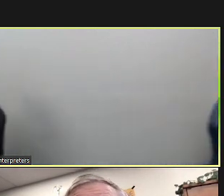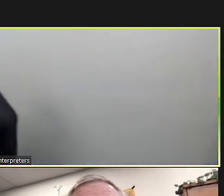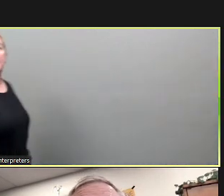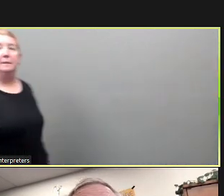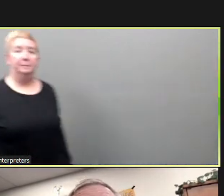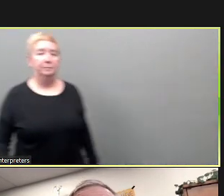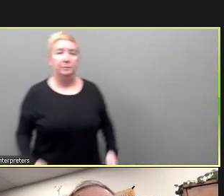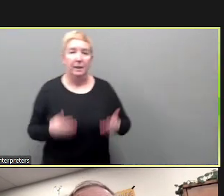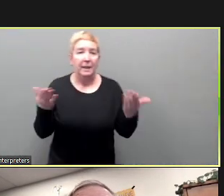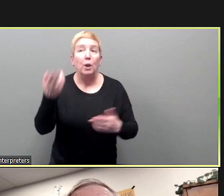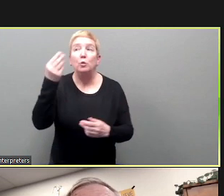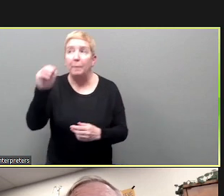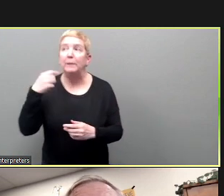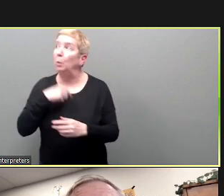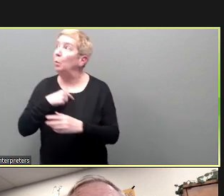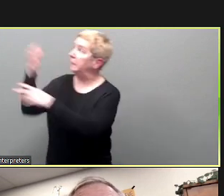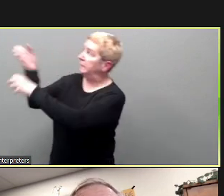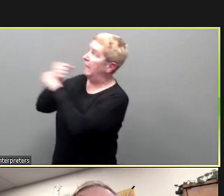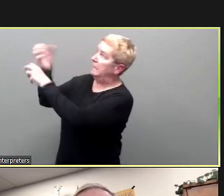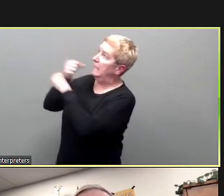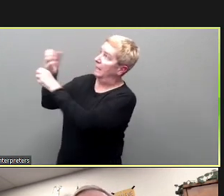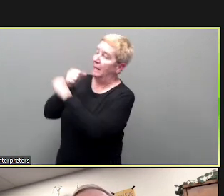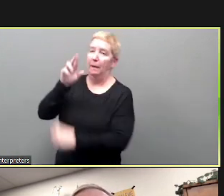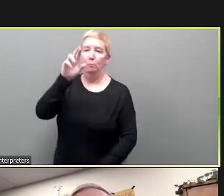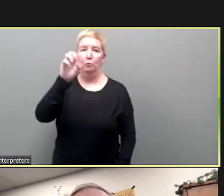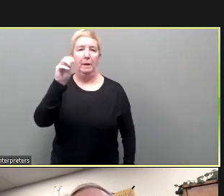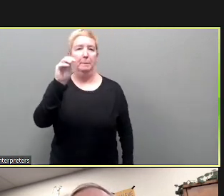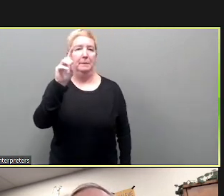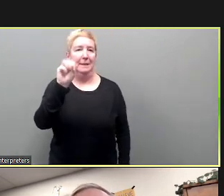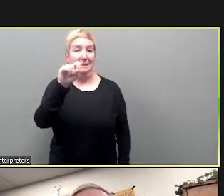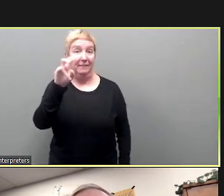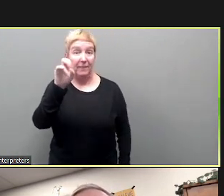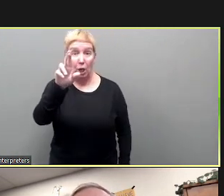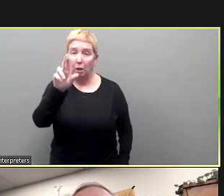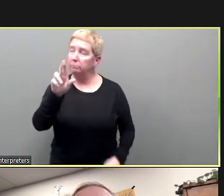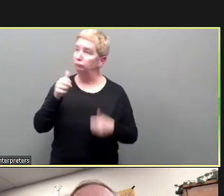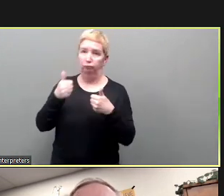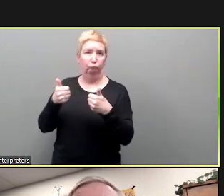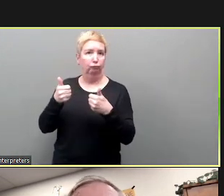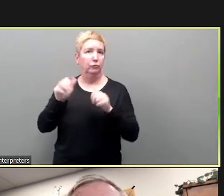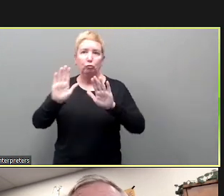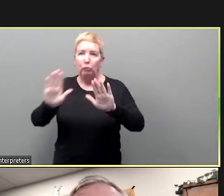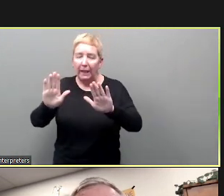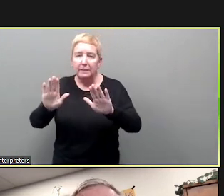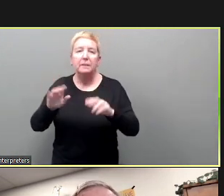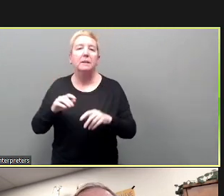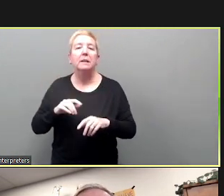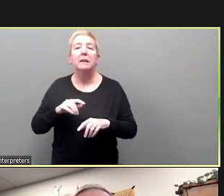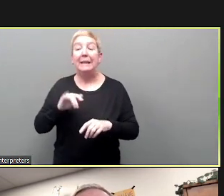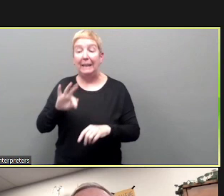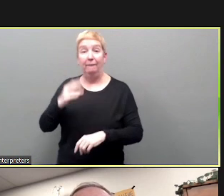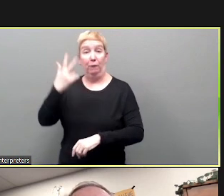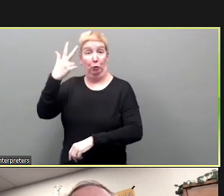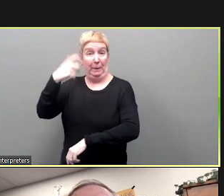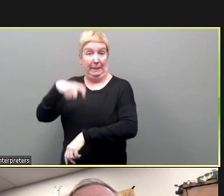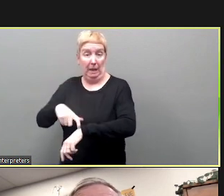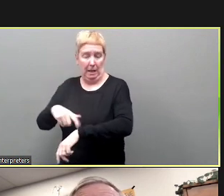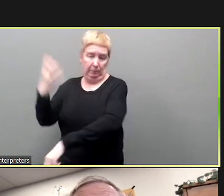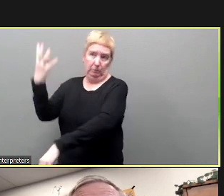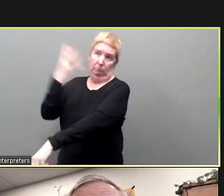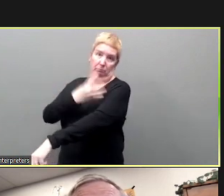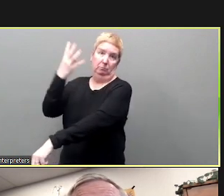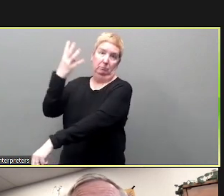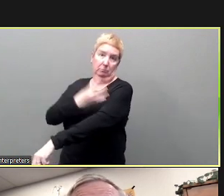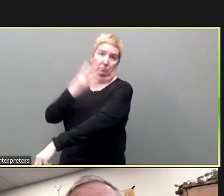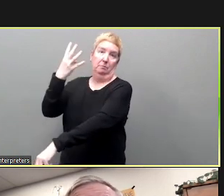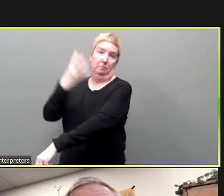years now, doing a great job with that. You can see that it is 3 doses. They're an hour to